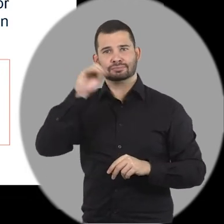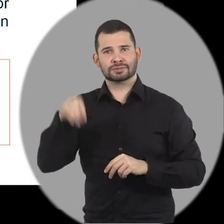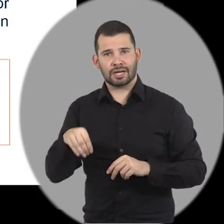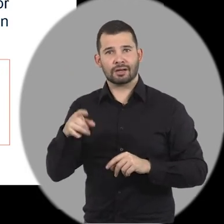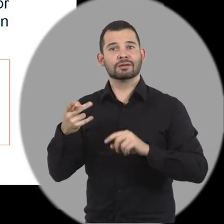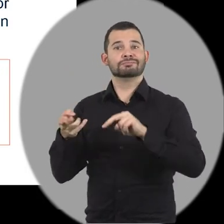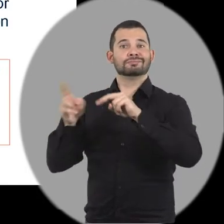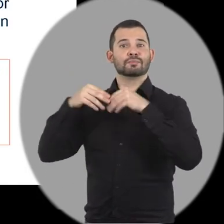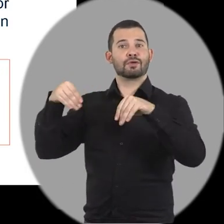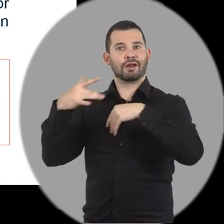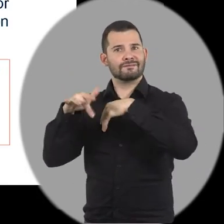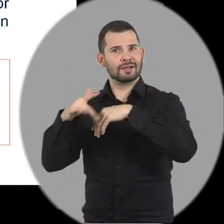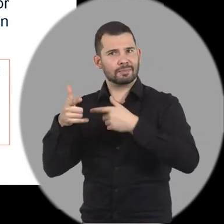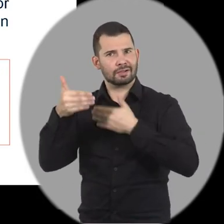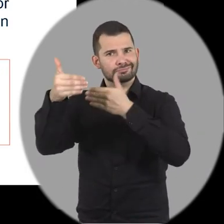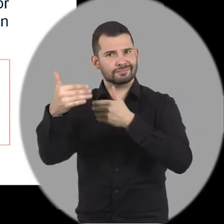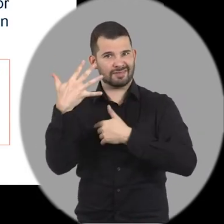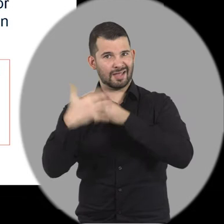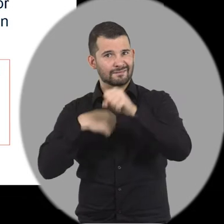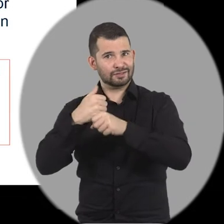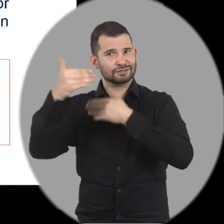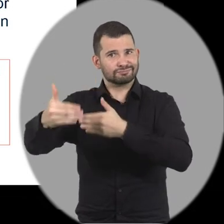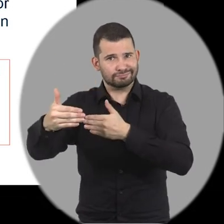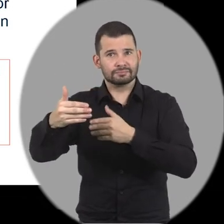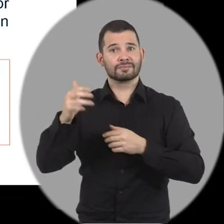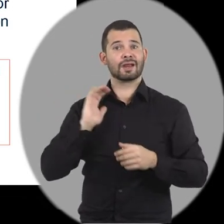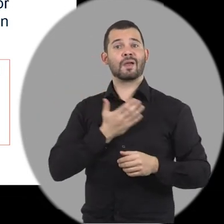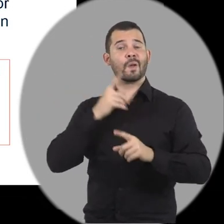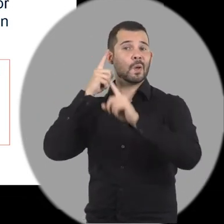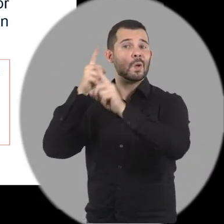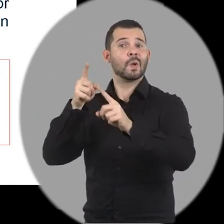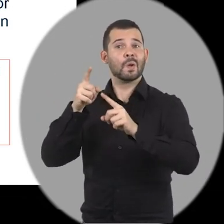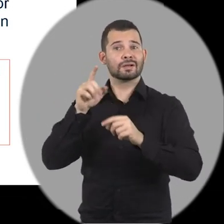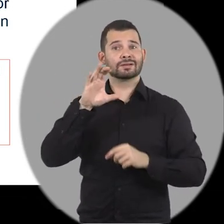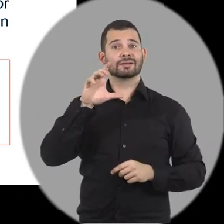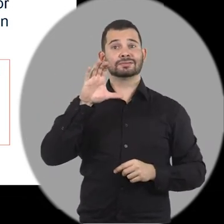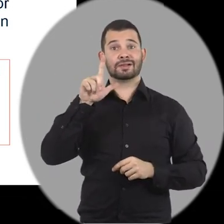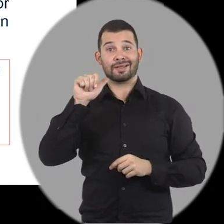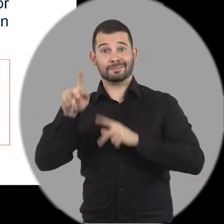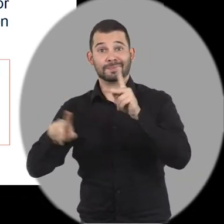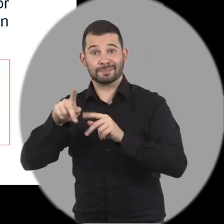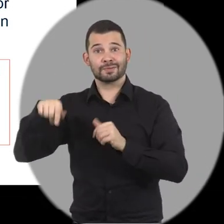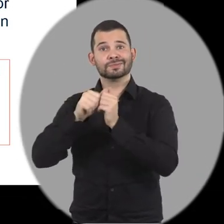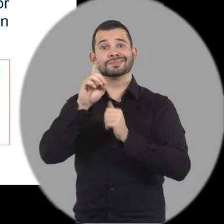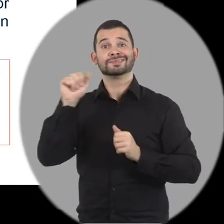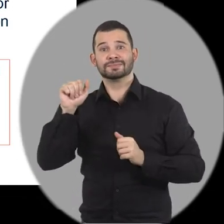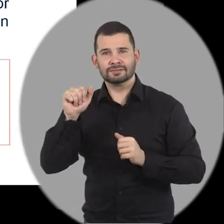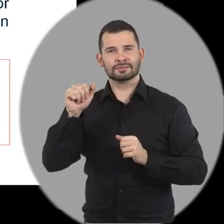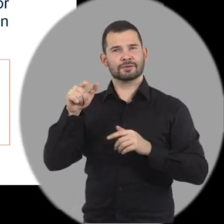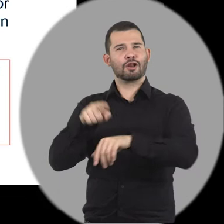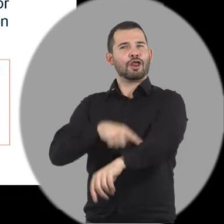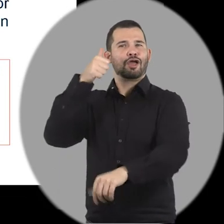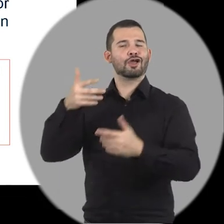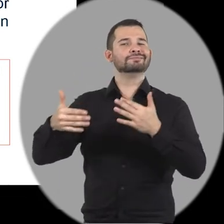market availability within 5 years. Our goal for achieving 80% of CLMA for persons with disabilities will take longer to